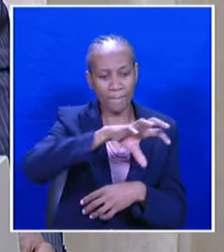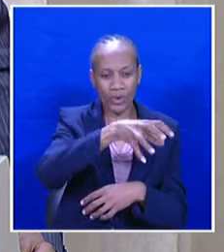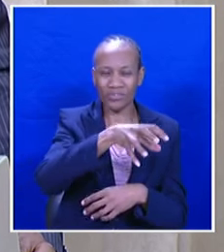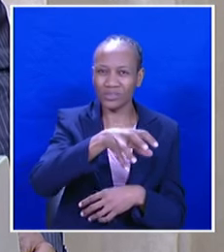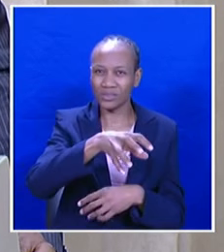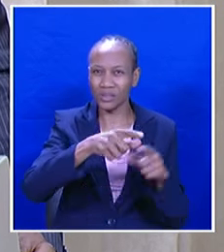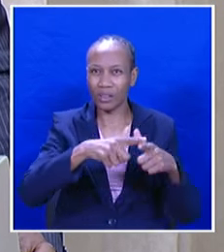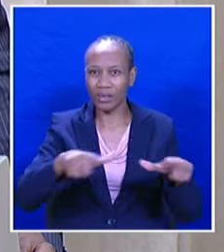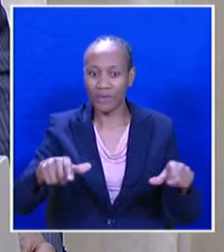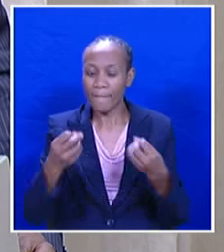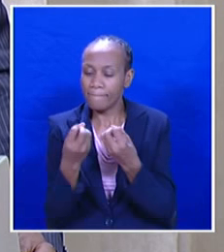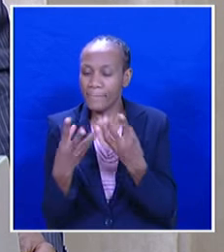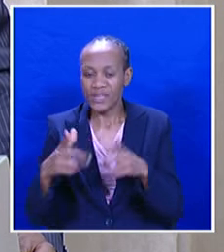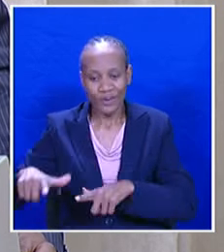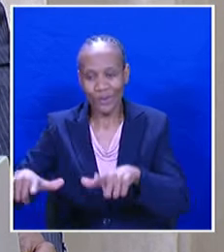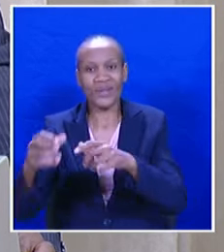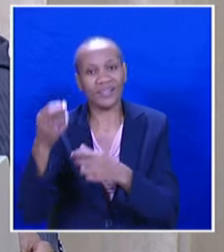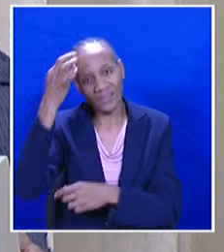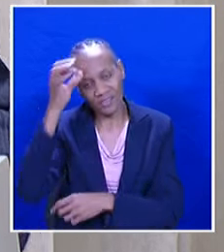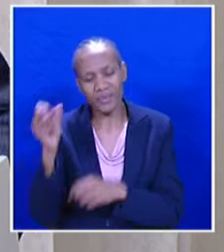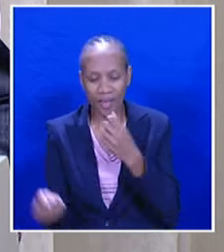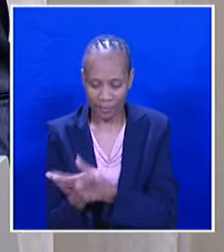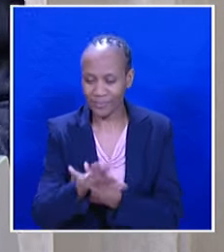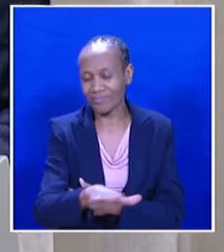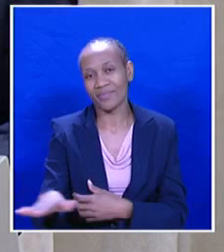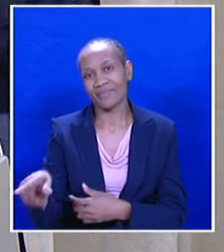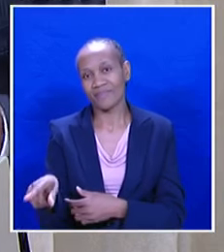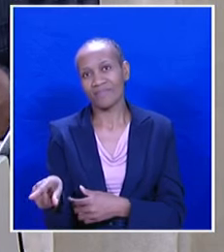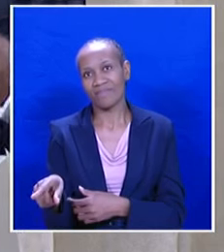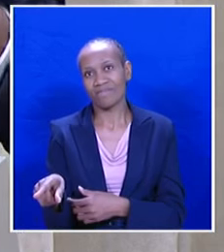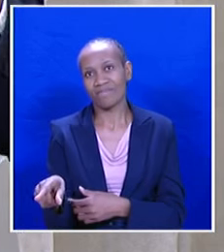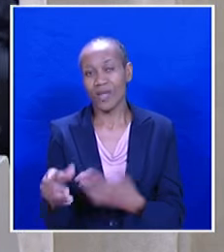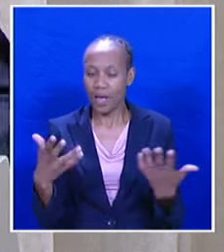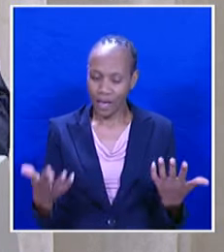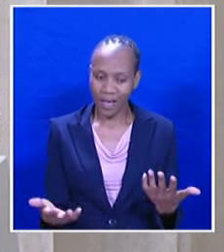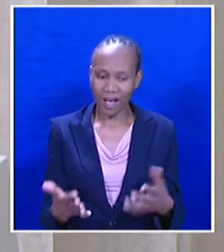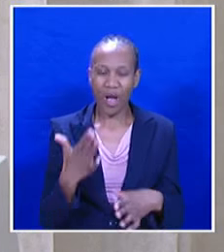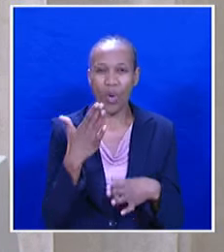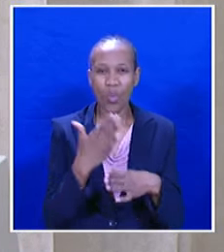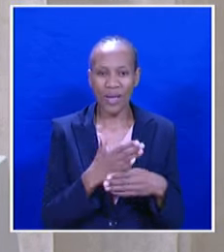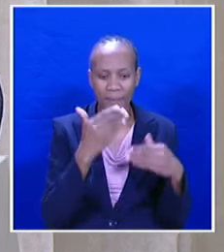council level. And because they are temporary in nature, and